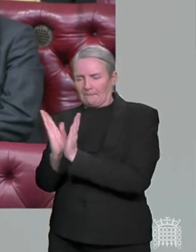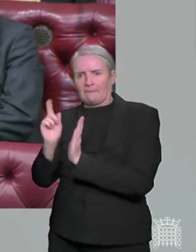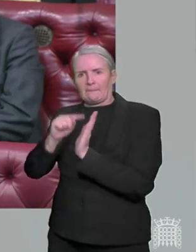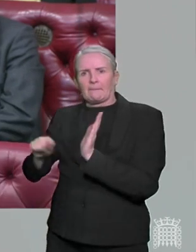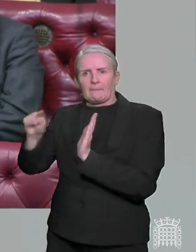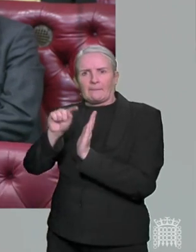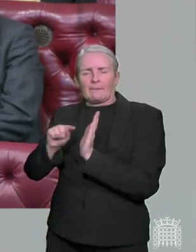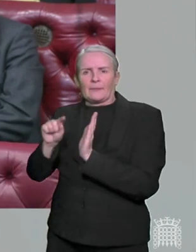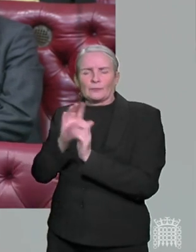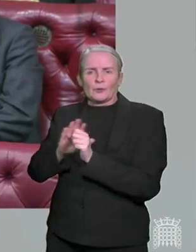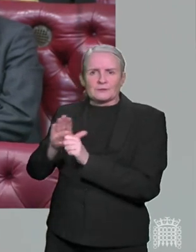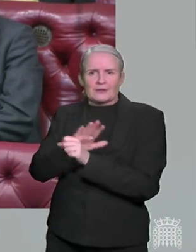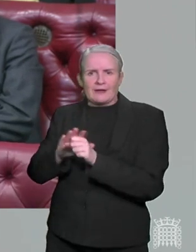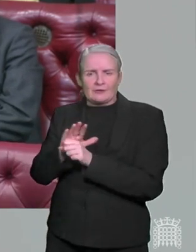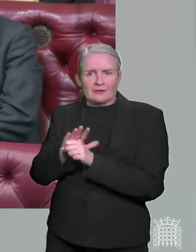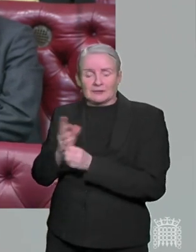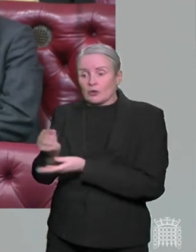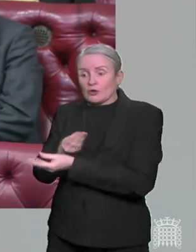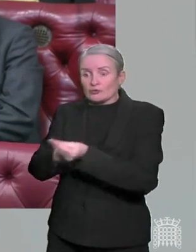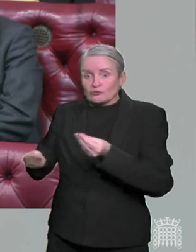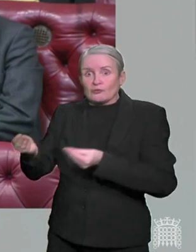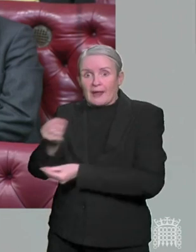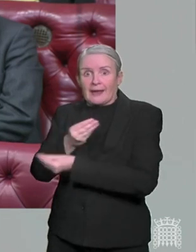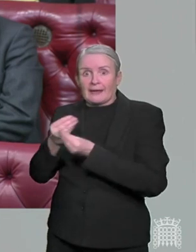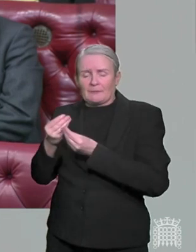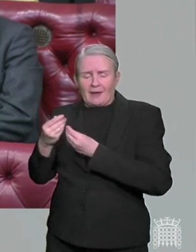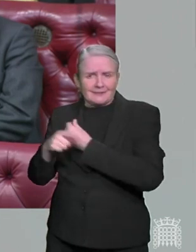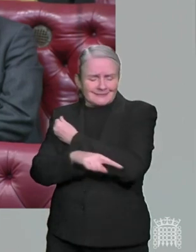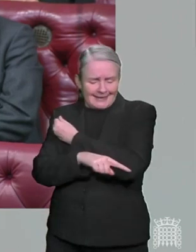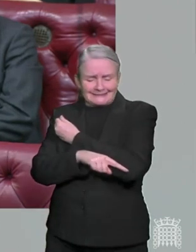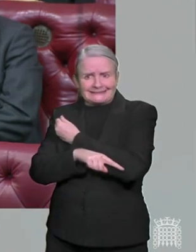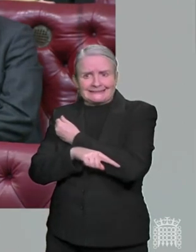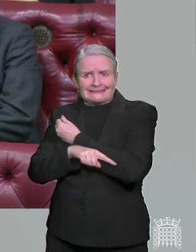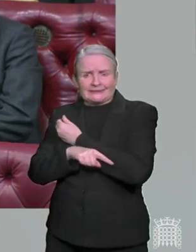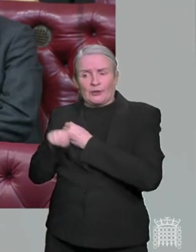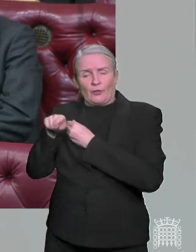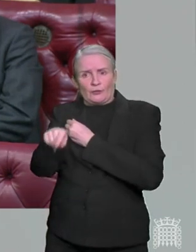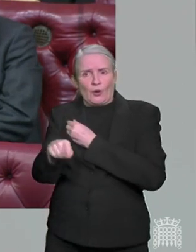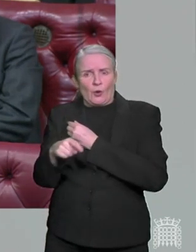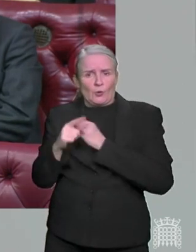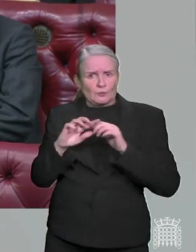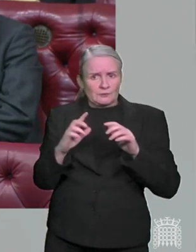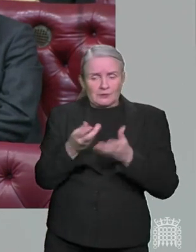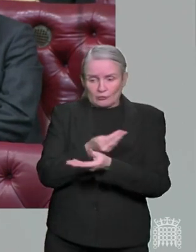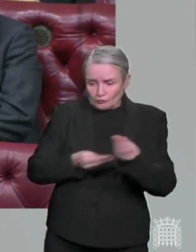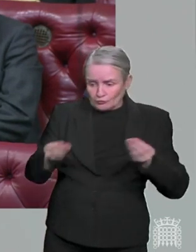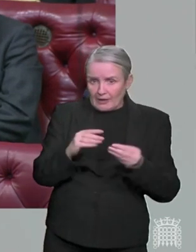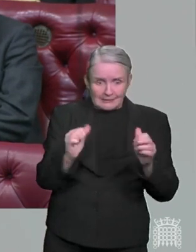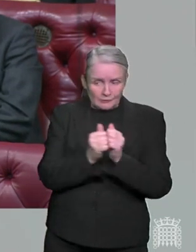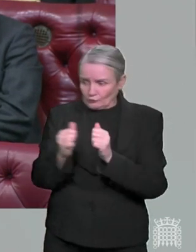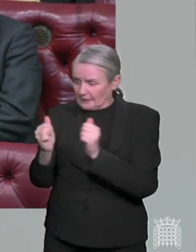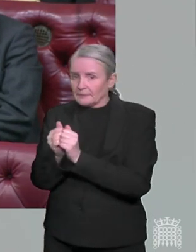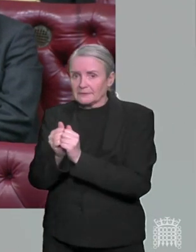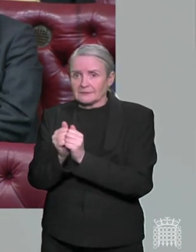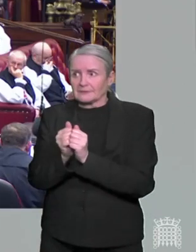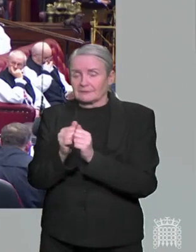trade, then obviously they'll be able to pay off their debt in the future. So can you say something about those bilateral trade treaties that we're now able to sign post